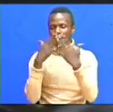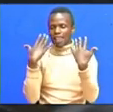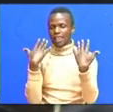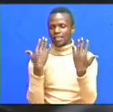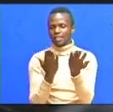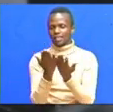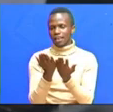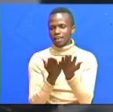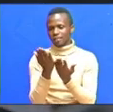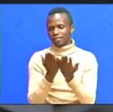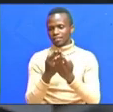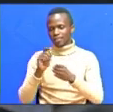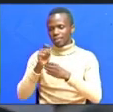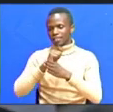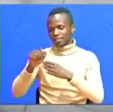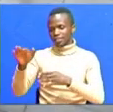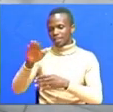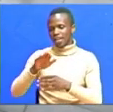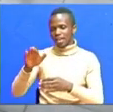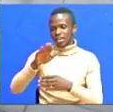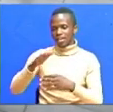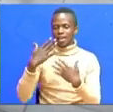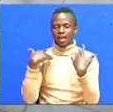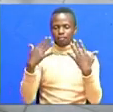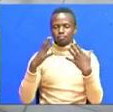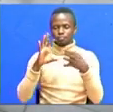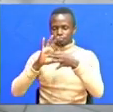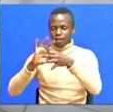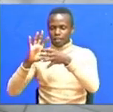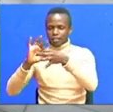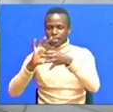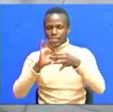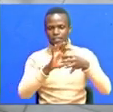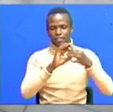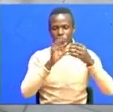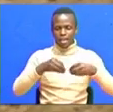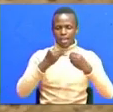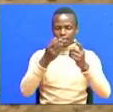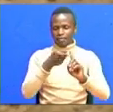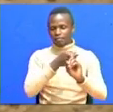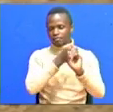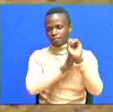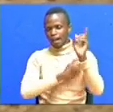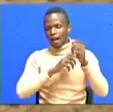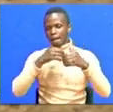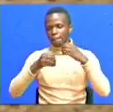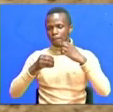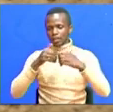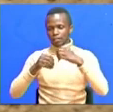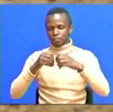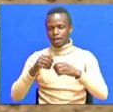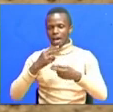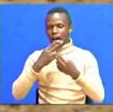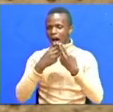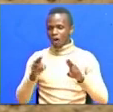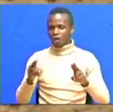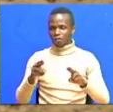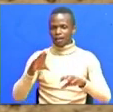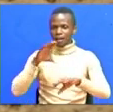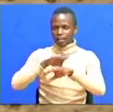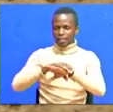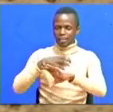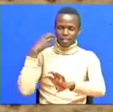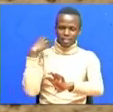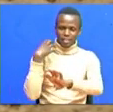in areas such as commodity value chains and post-harvest management, which otherwise they would find difficult